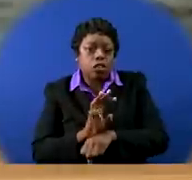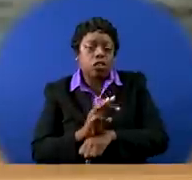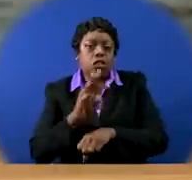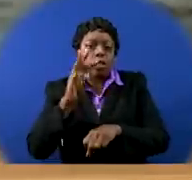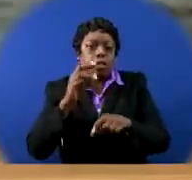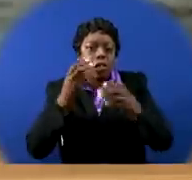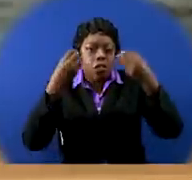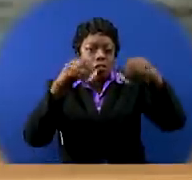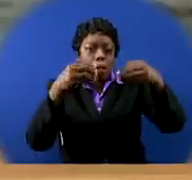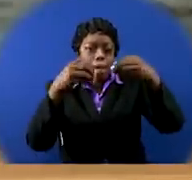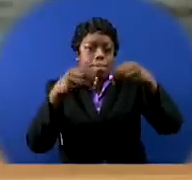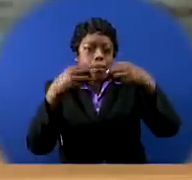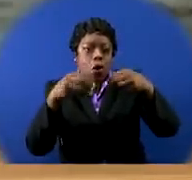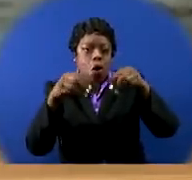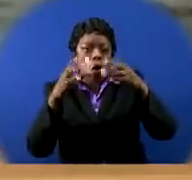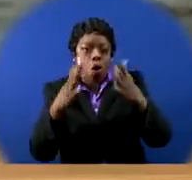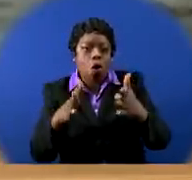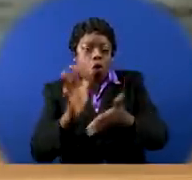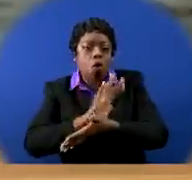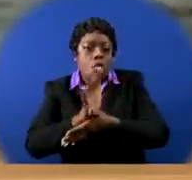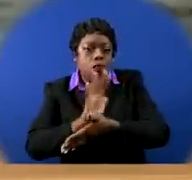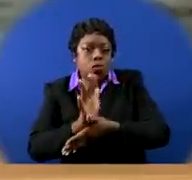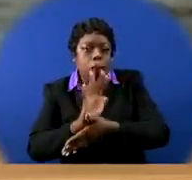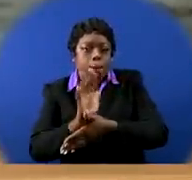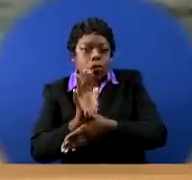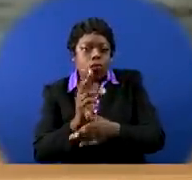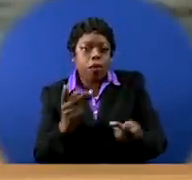movie theaters. That's just in school.